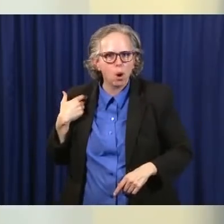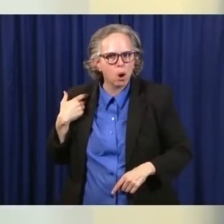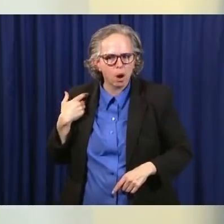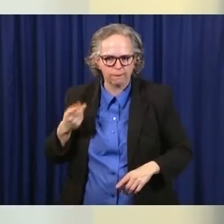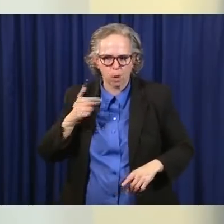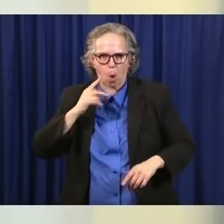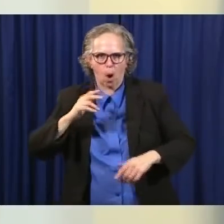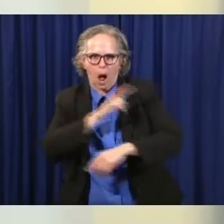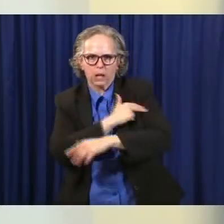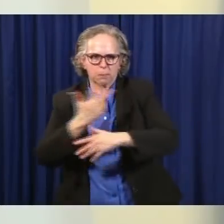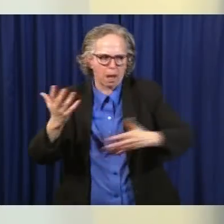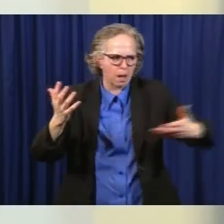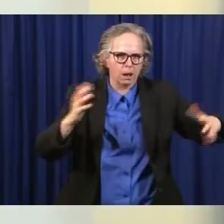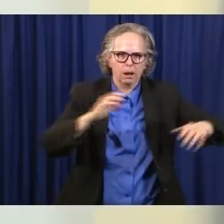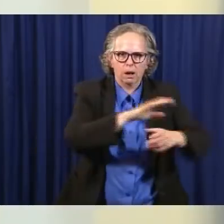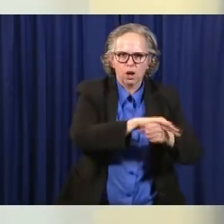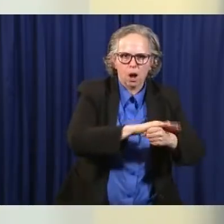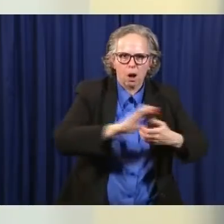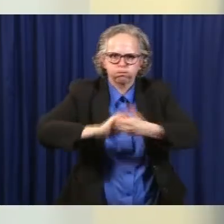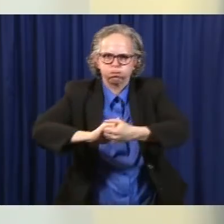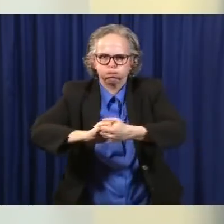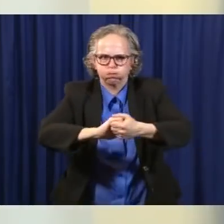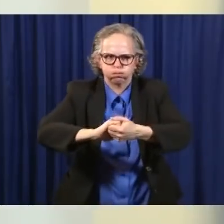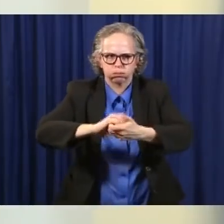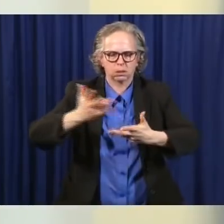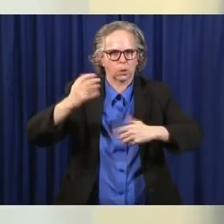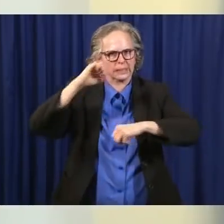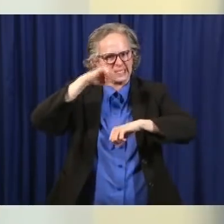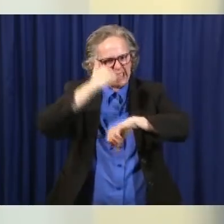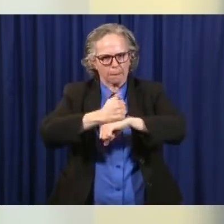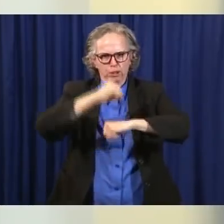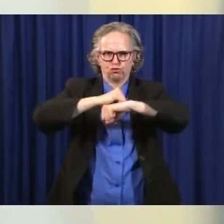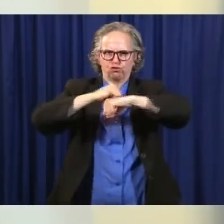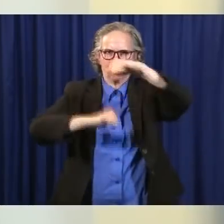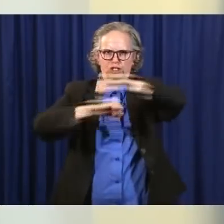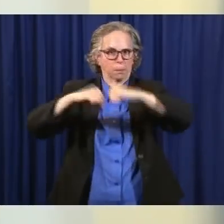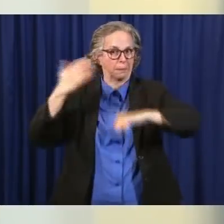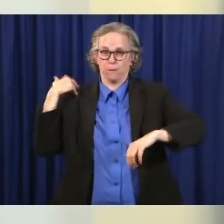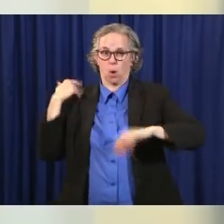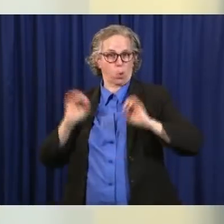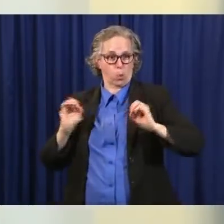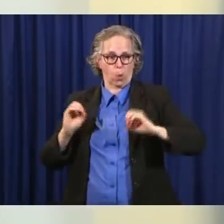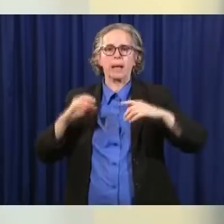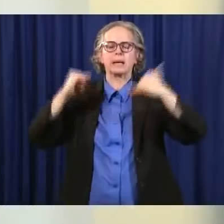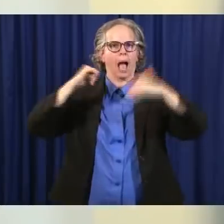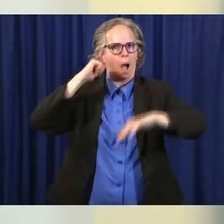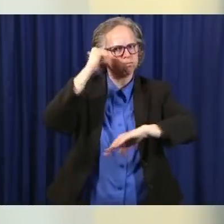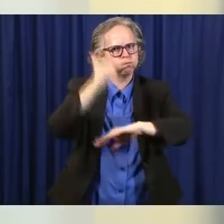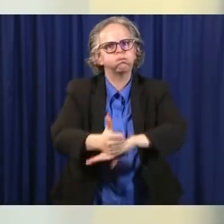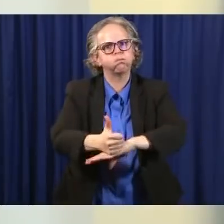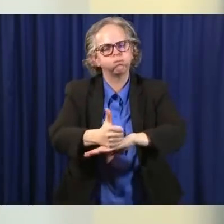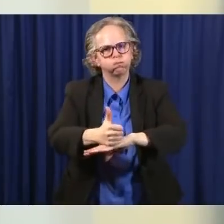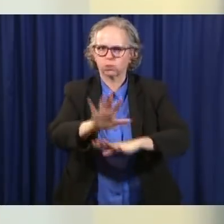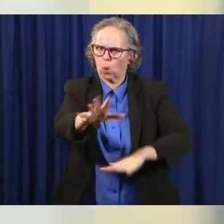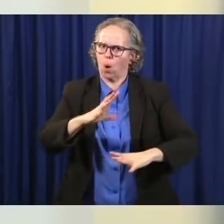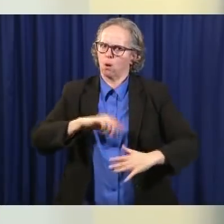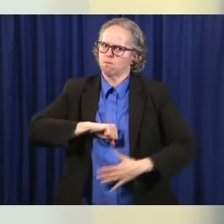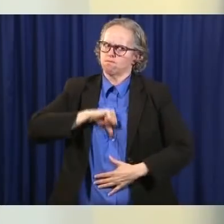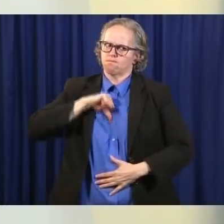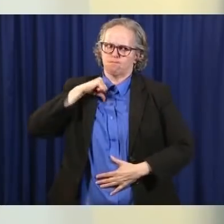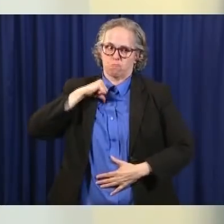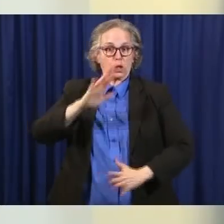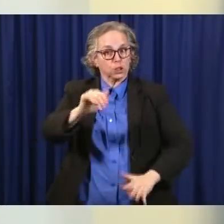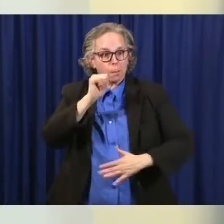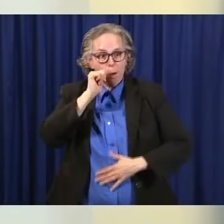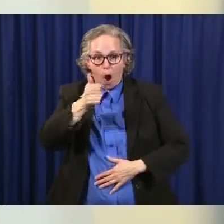wasn't a structure. And so what Director Corcoran will be sharing is really a complicated thing, far beyond testing, really. It's been